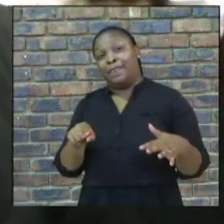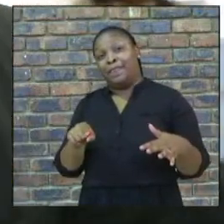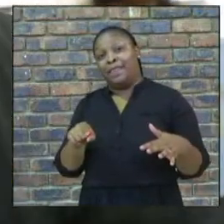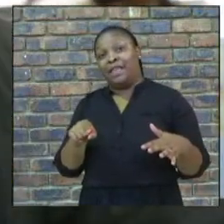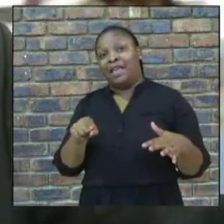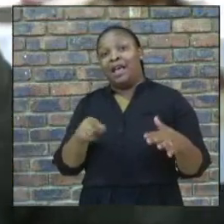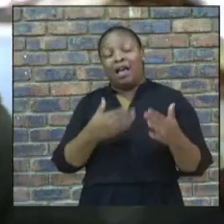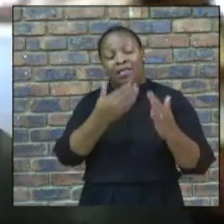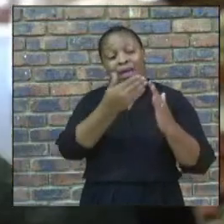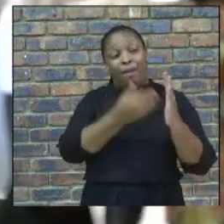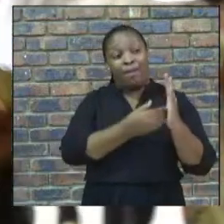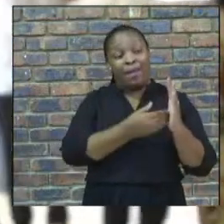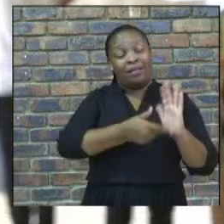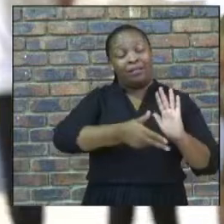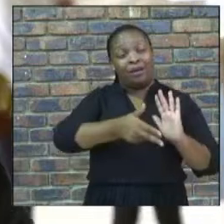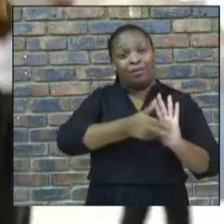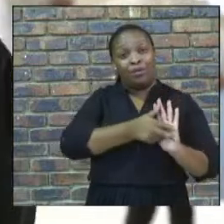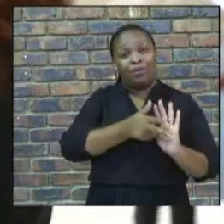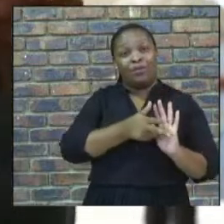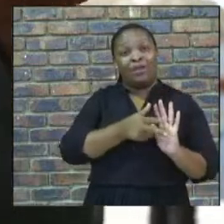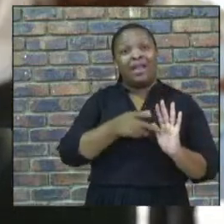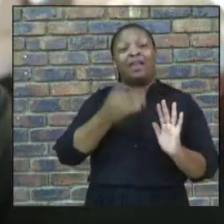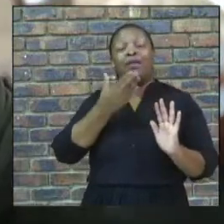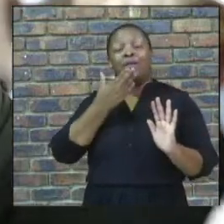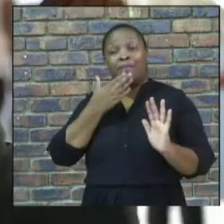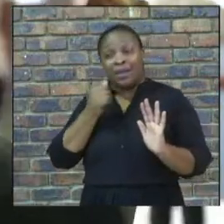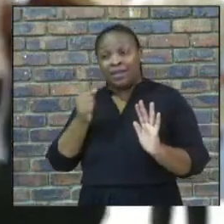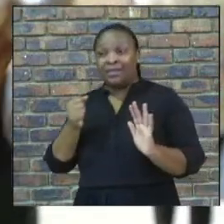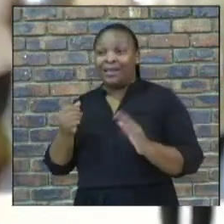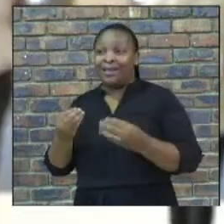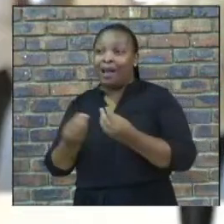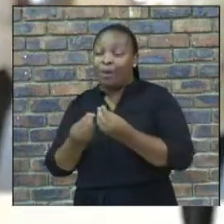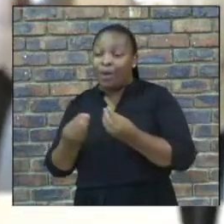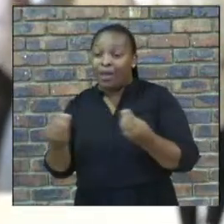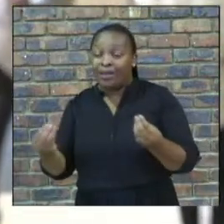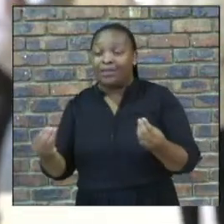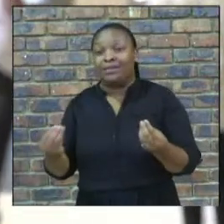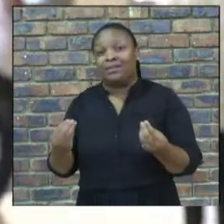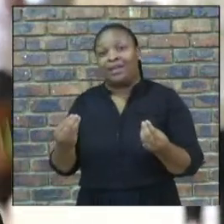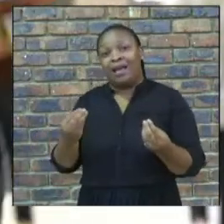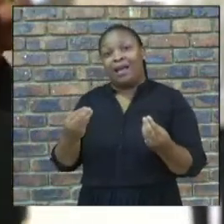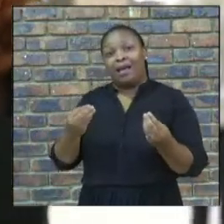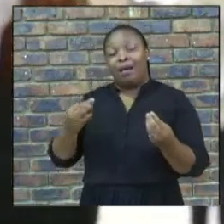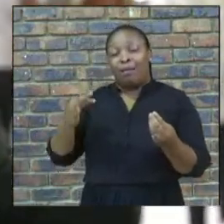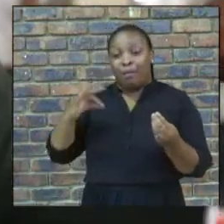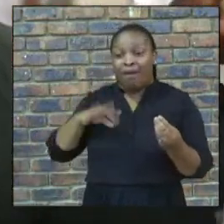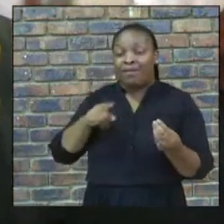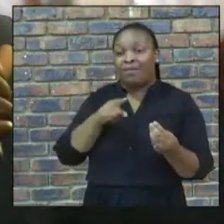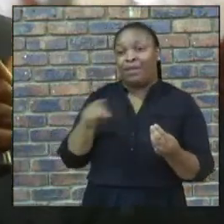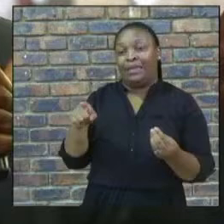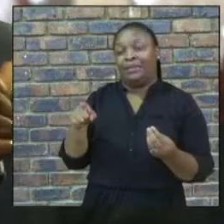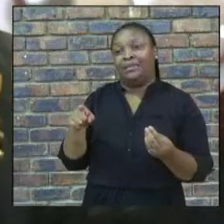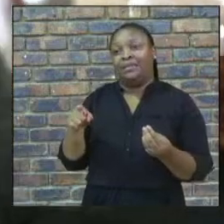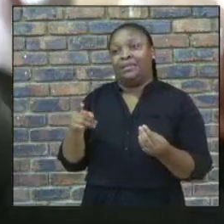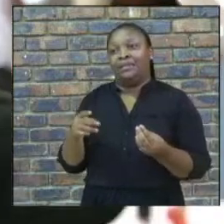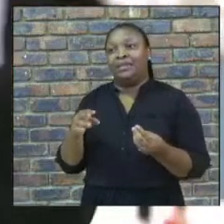petrol, abantwana bethu ukuthi babenefite ngobanyana banganamali bayongena